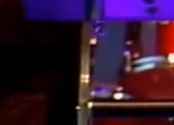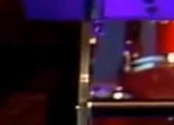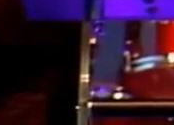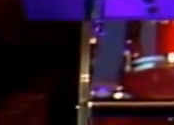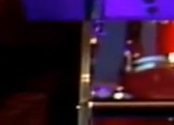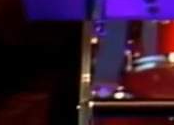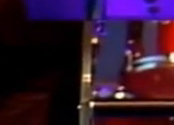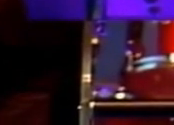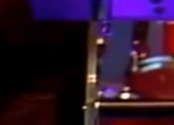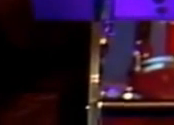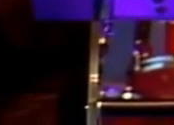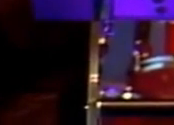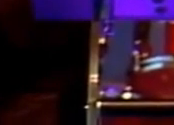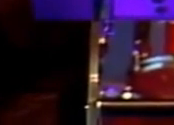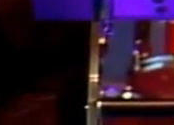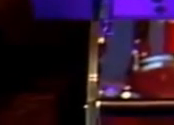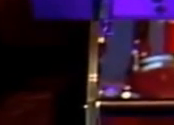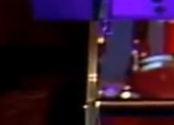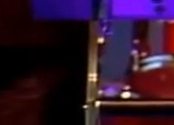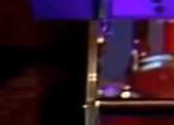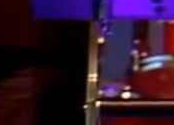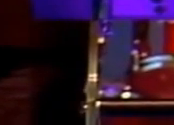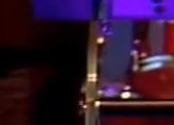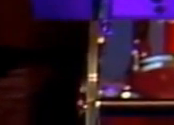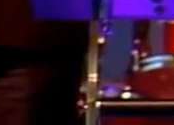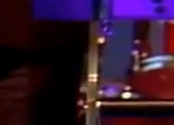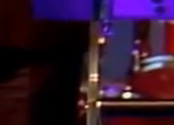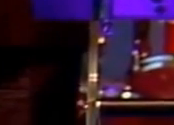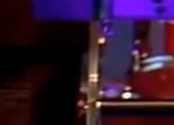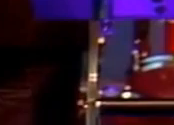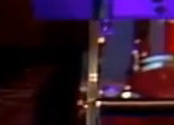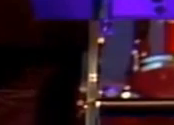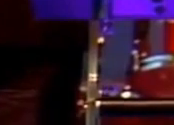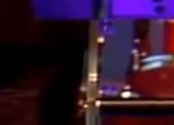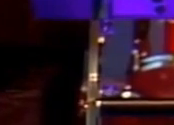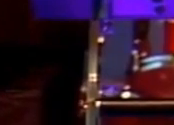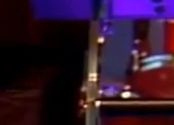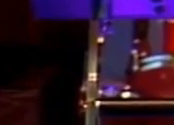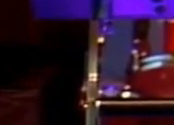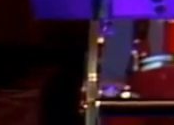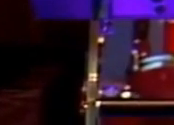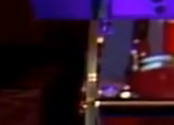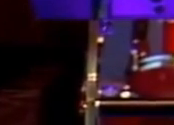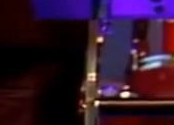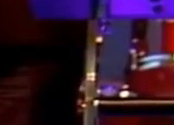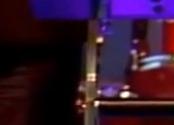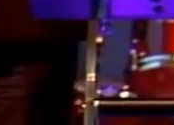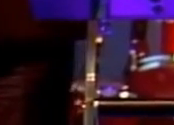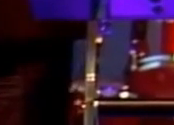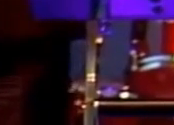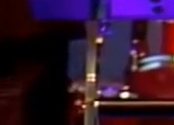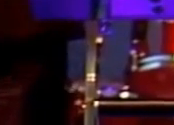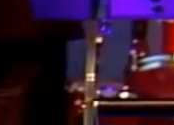be attentive. Kandi n'imitima yacu tuyidisponibilize. And open our hearts to believe. Turabakire mwese mu izina rya Yesu